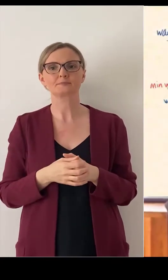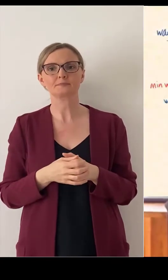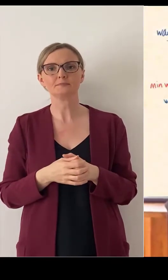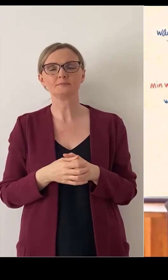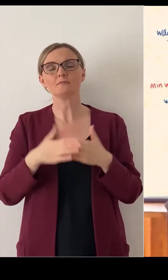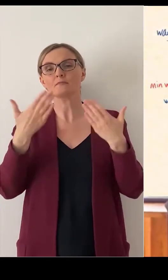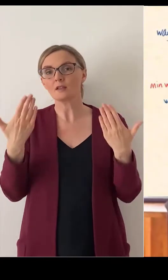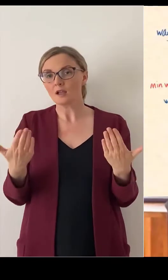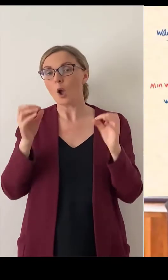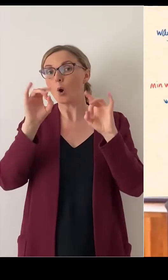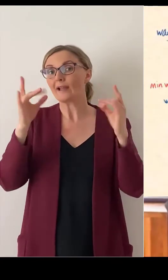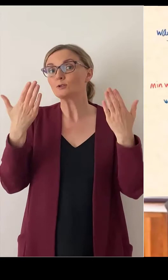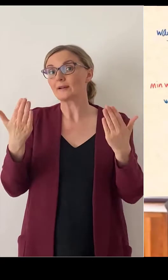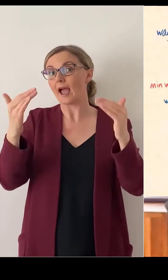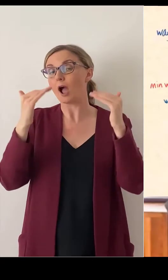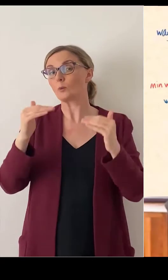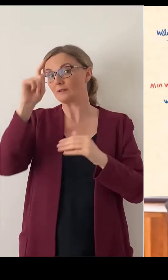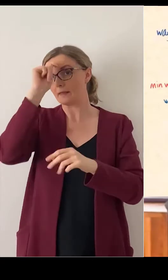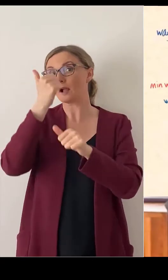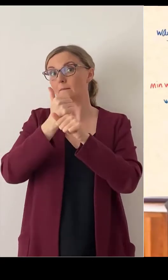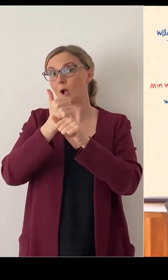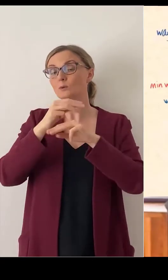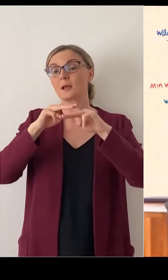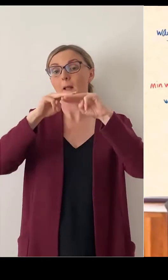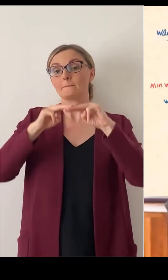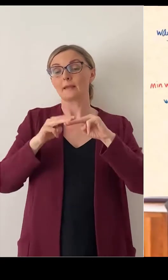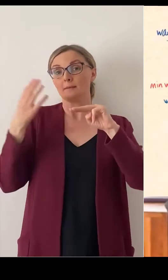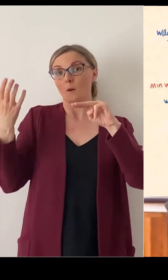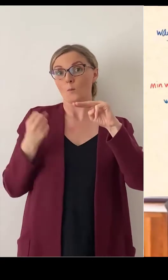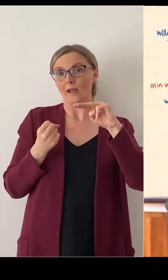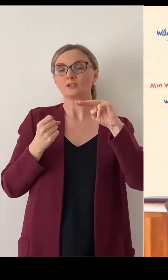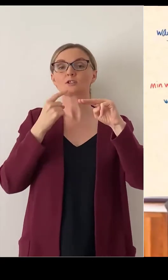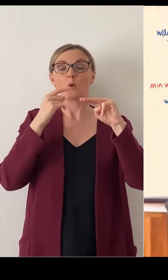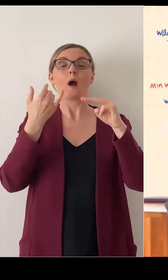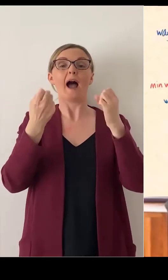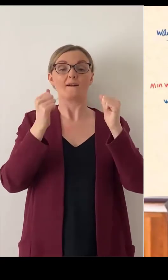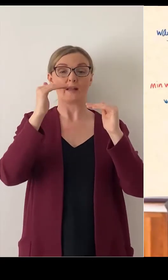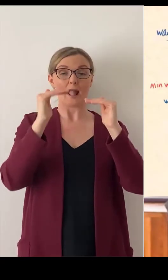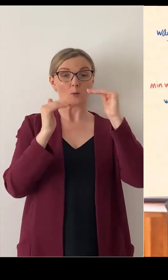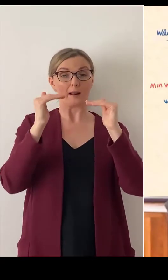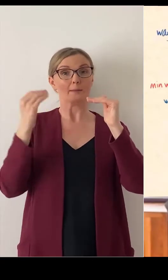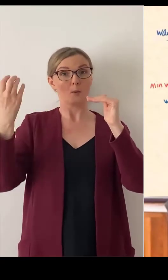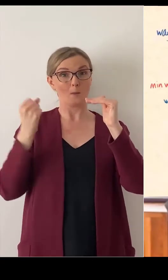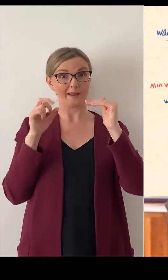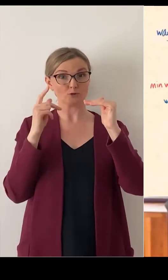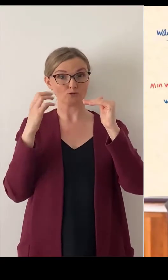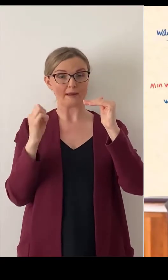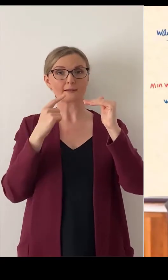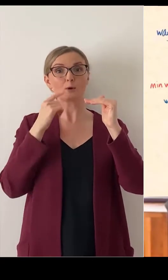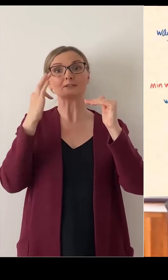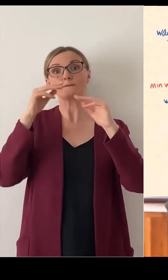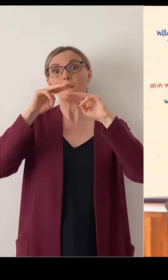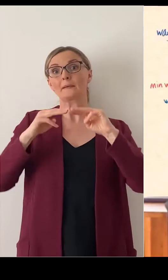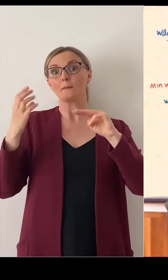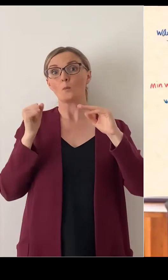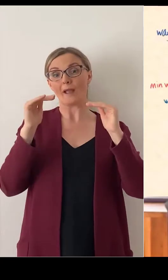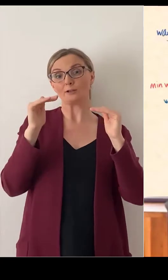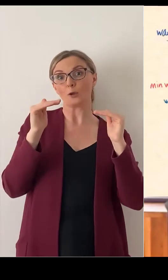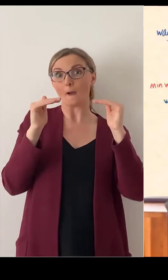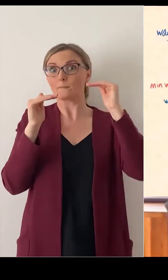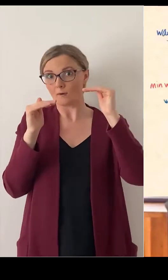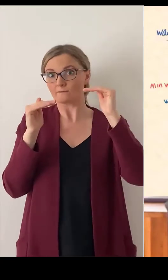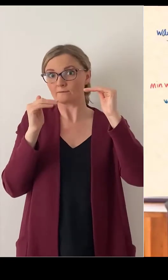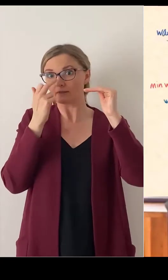the minimum wage that is above the equilibrium wage rate. In this case, this